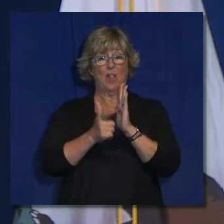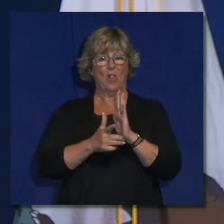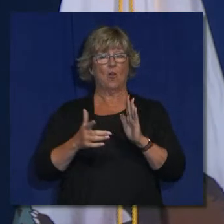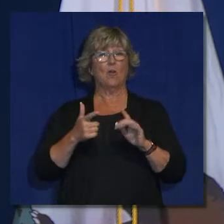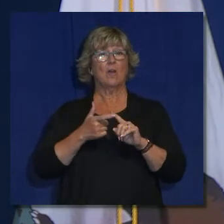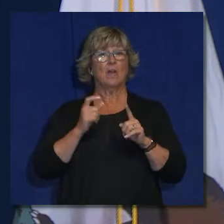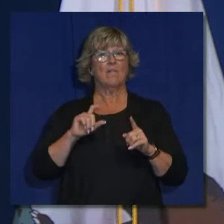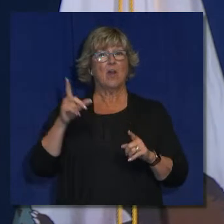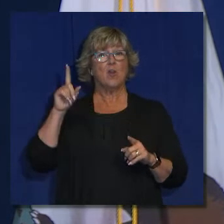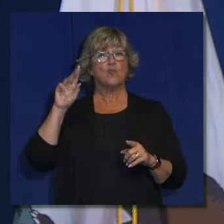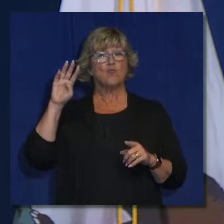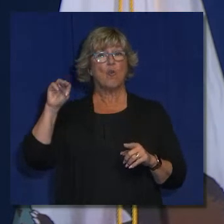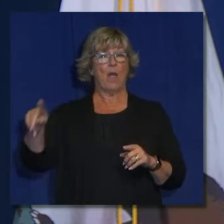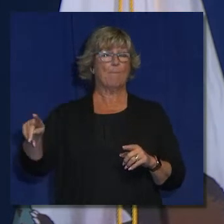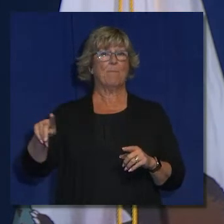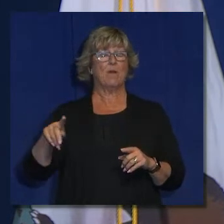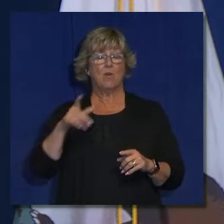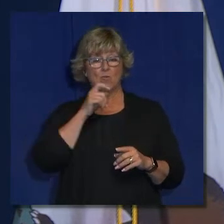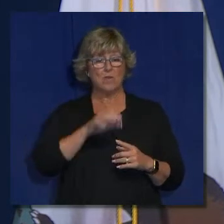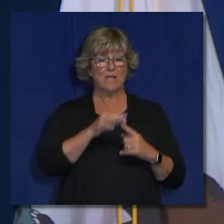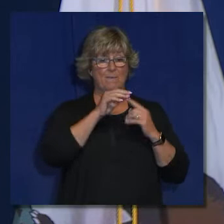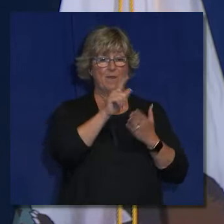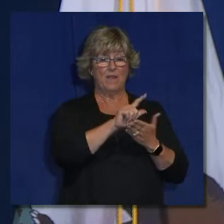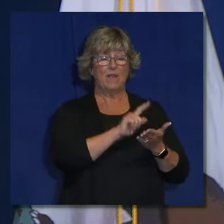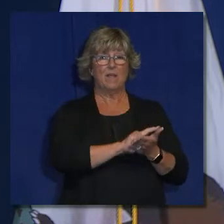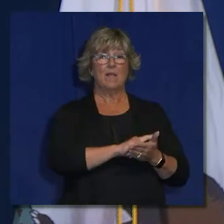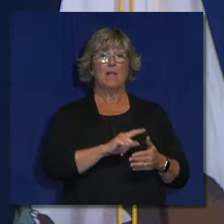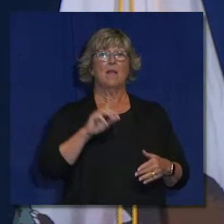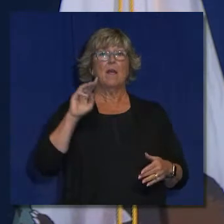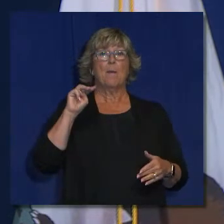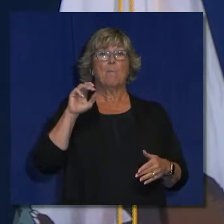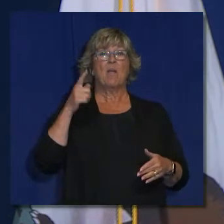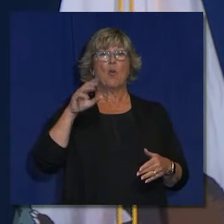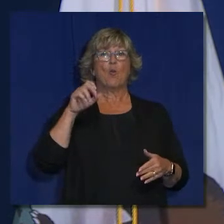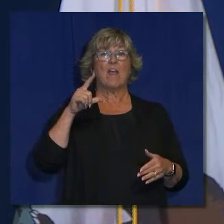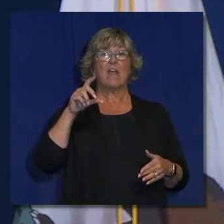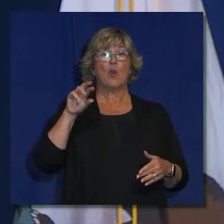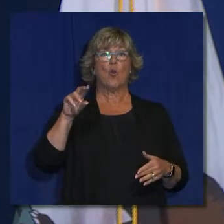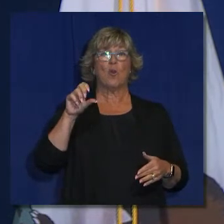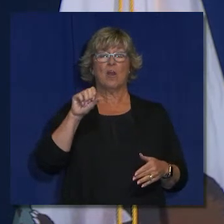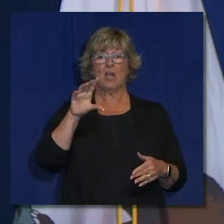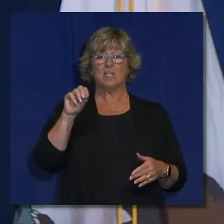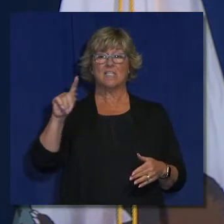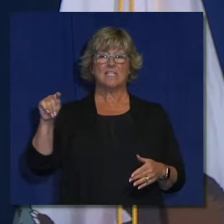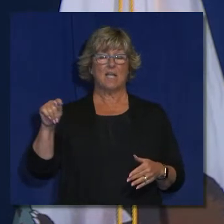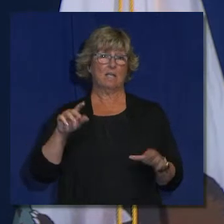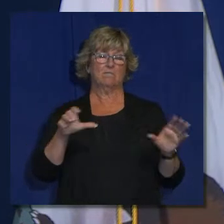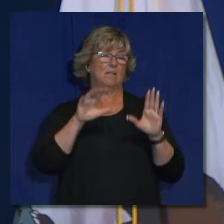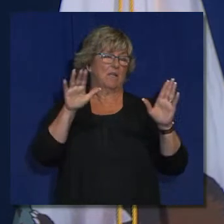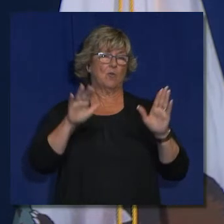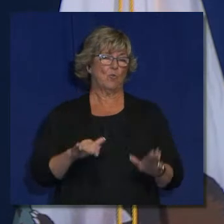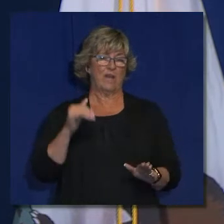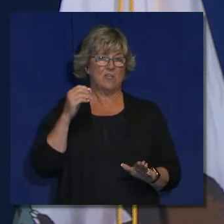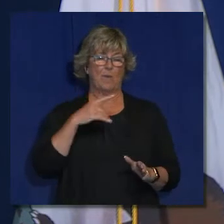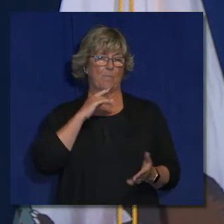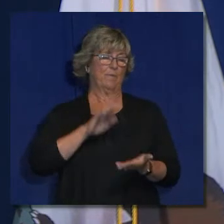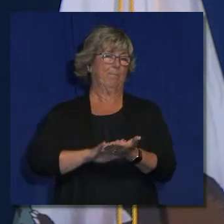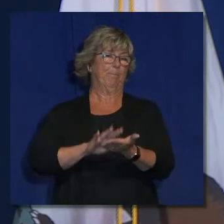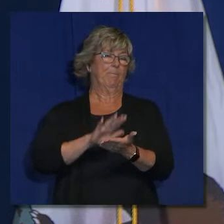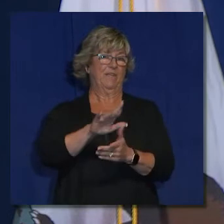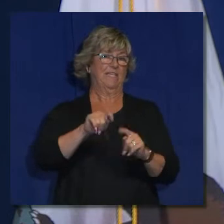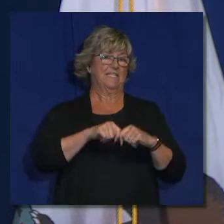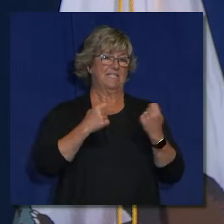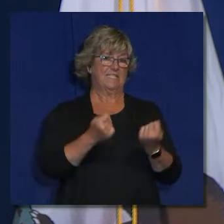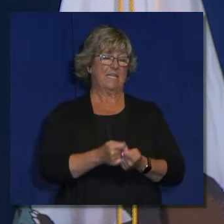administration, Special Counsel McGregor Scott, to lead these efforts, and he's done a magnificent job. I really want to compliment his